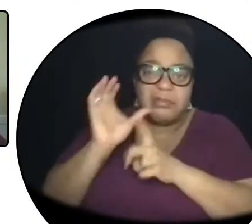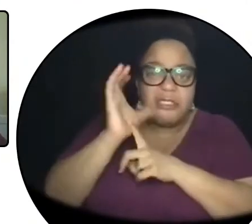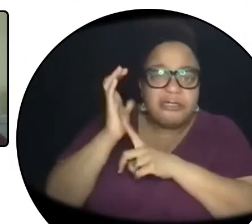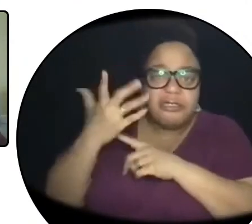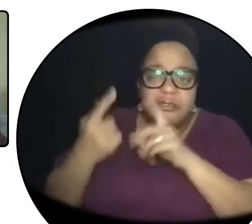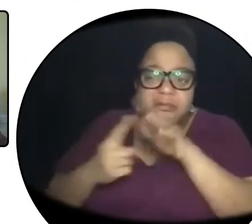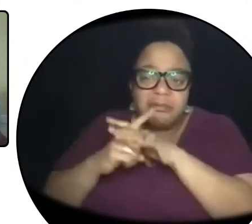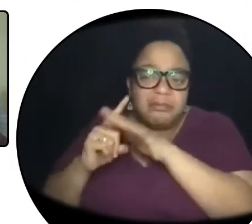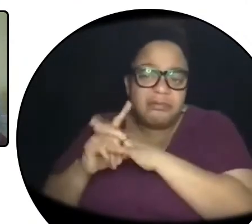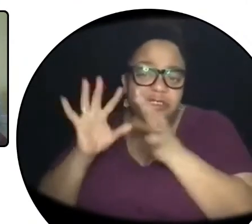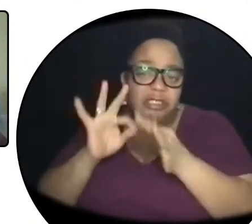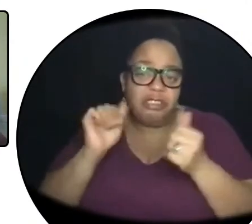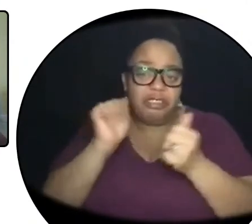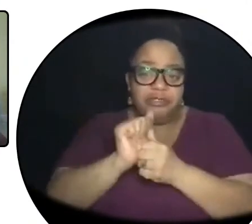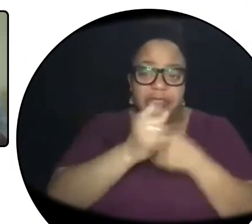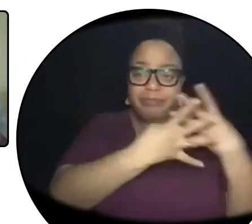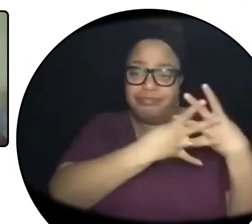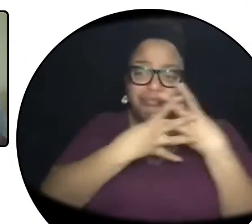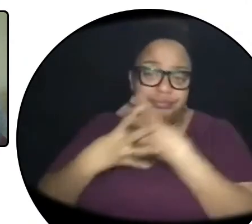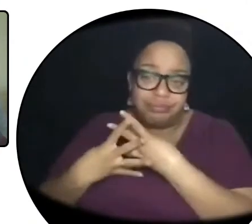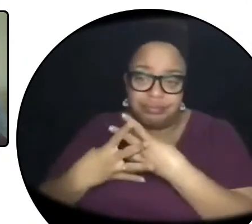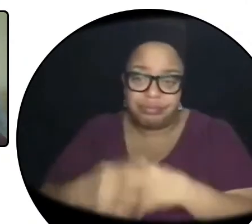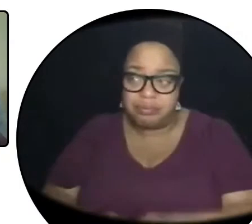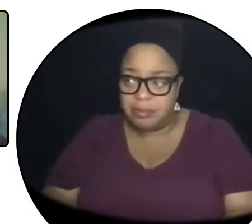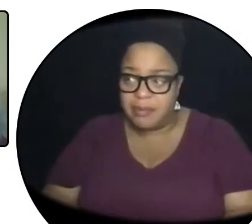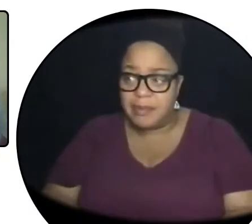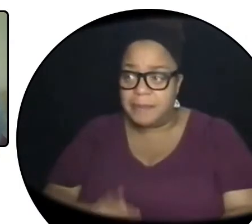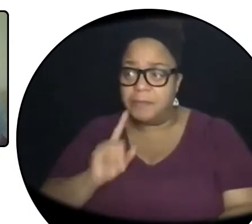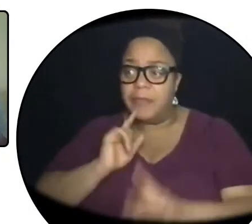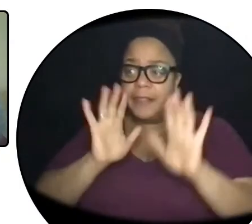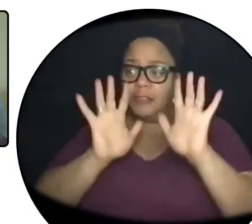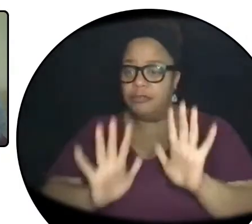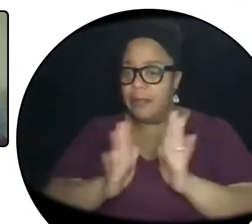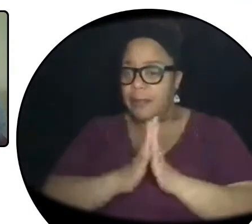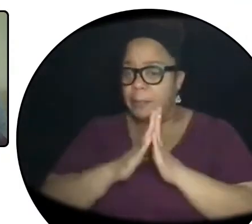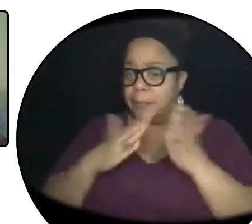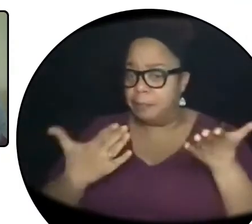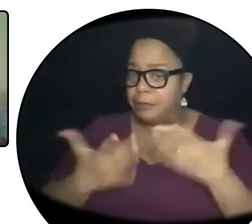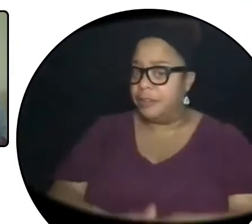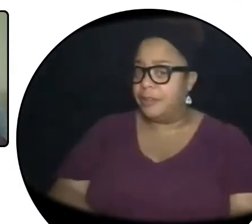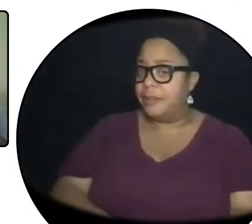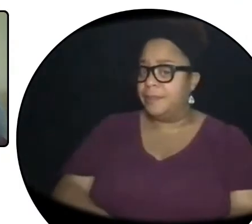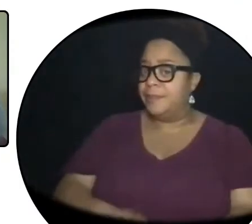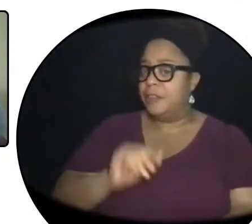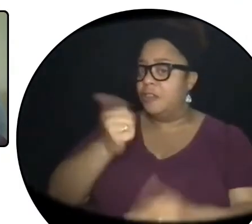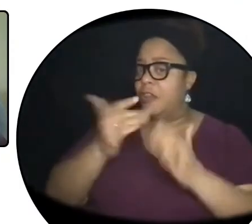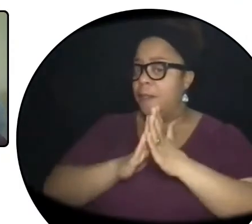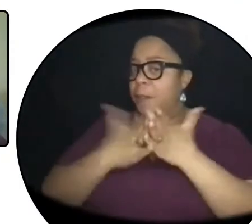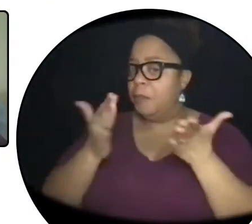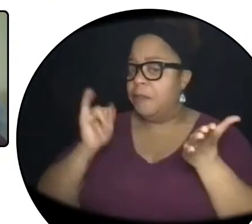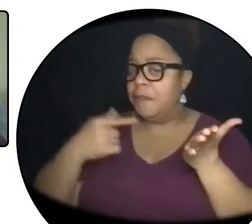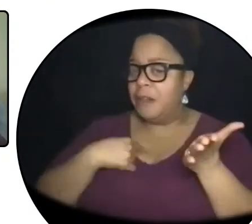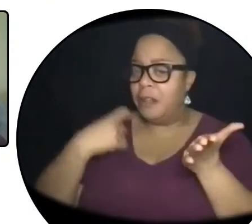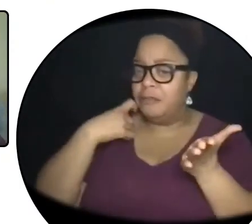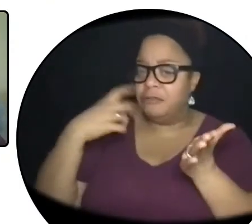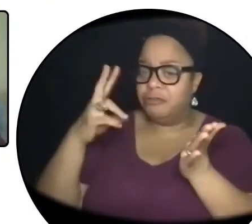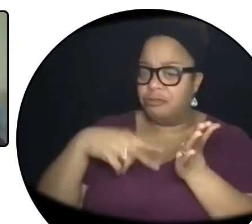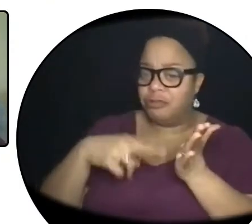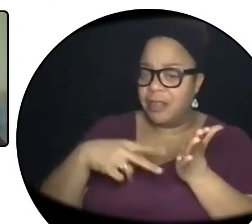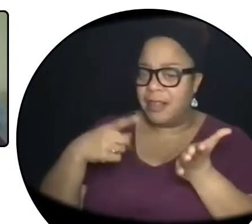Okay, and it's Emergent Strategies. And I've done a couple of calls with her that were absolutely amazing. I